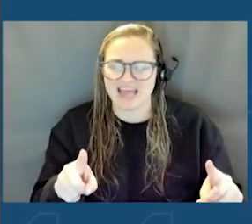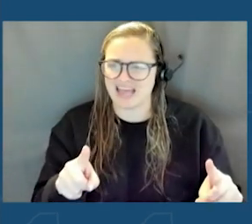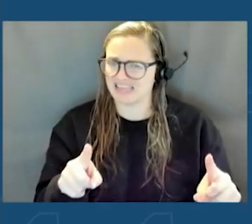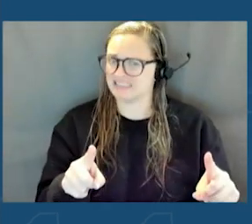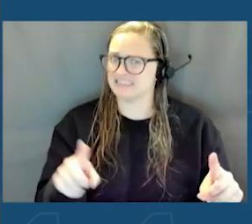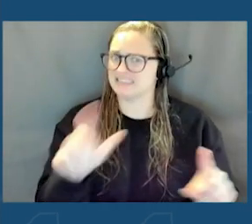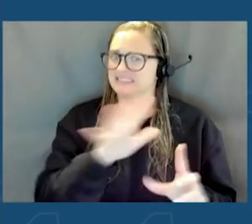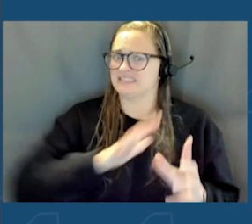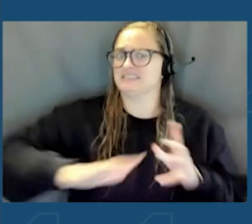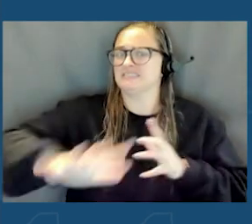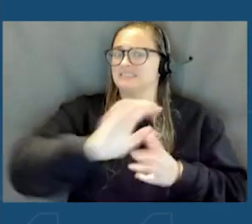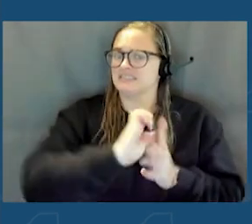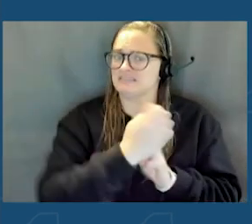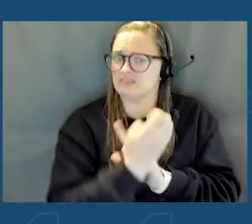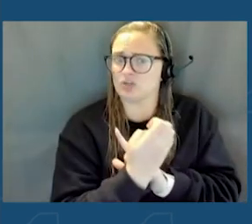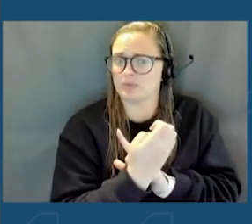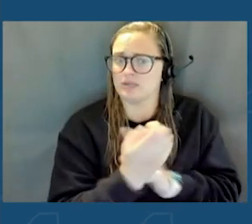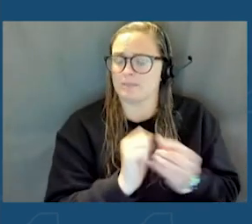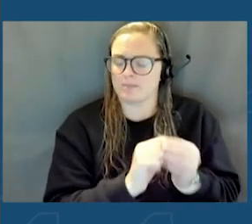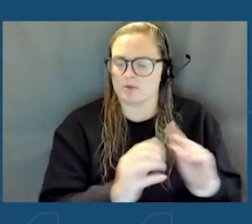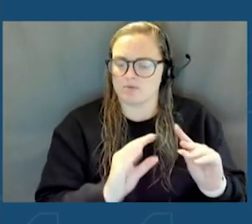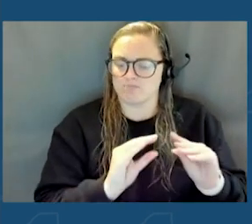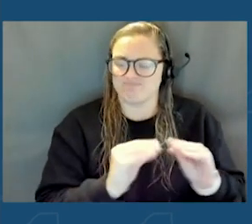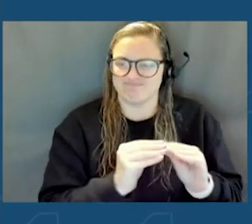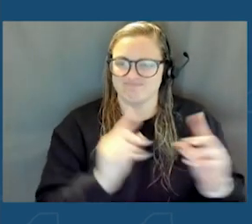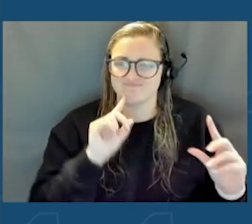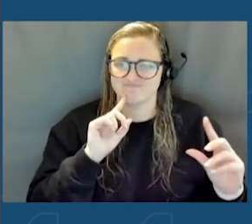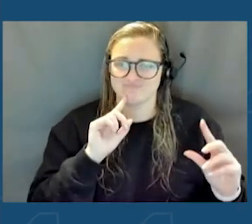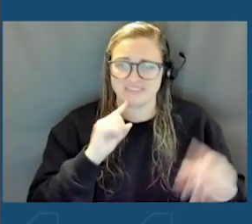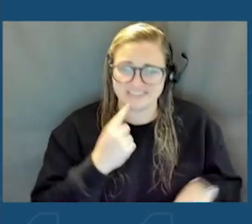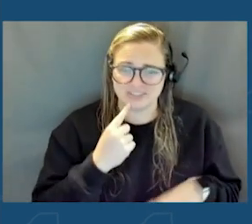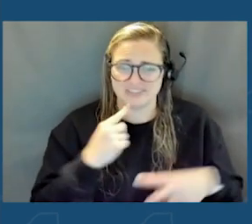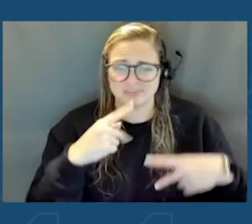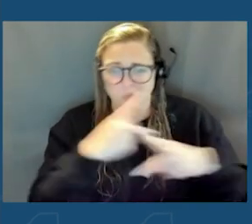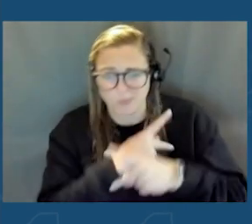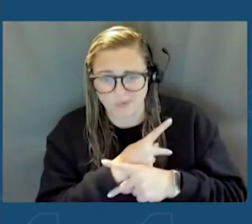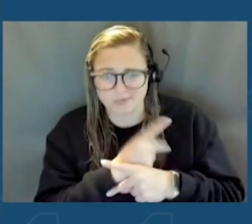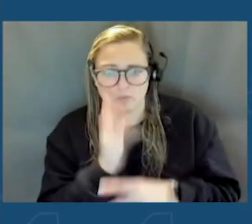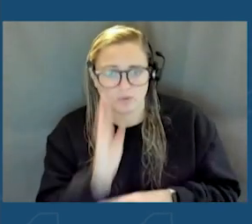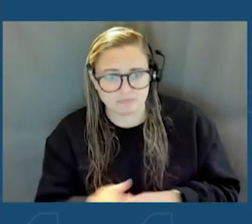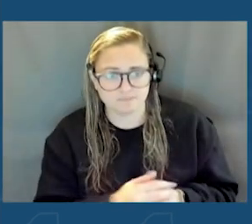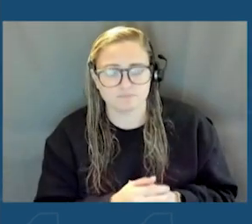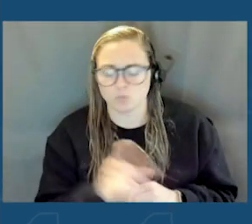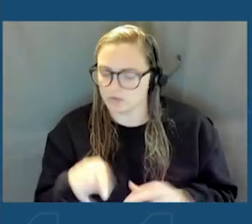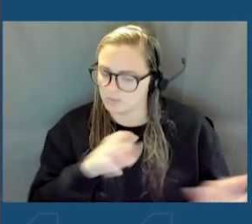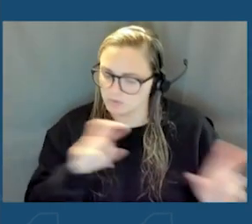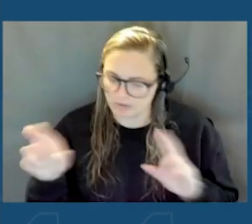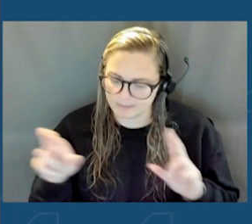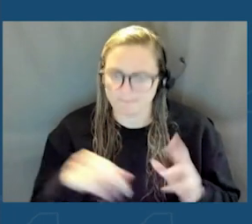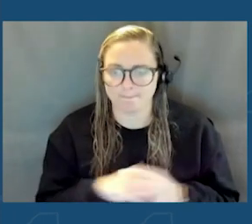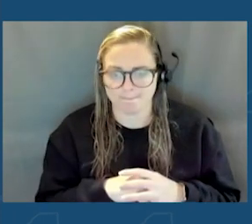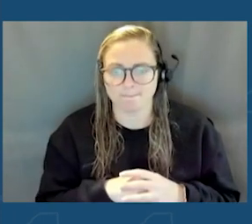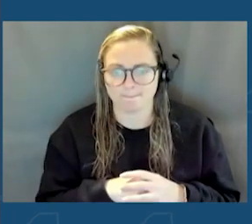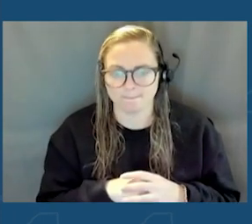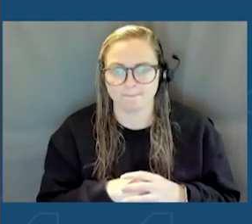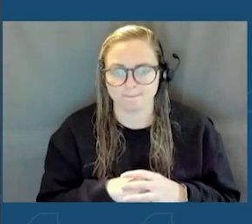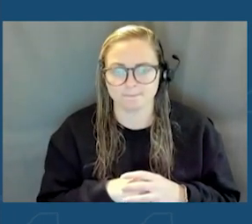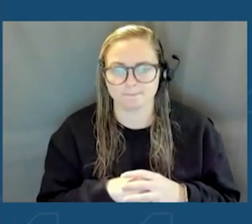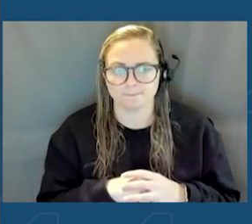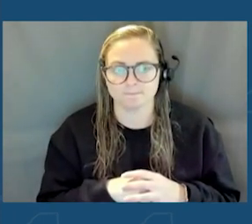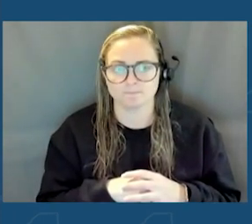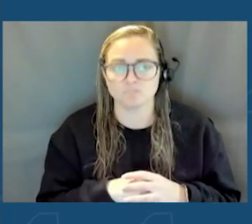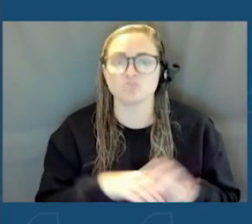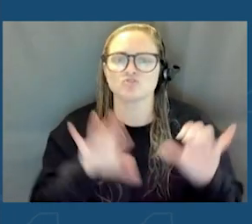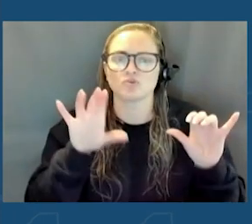getting more extreme every single day, and it's only going to get worse. So we need to be ready for that as well. So that's what we do here in New